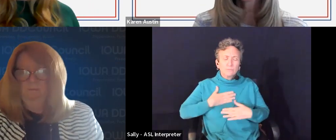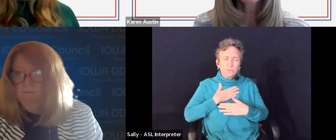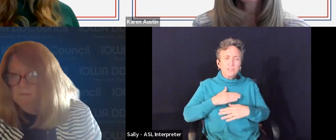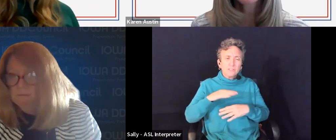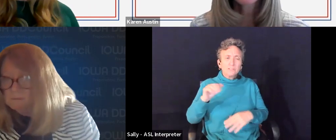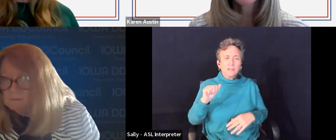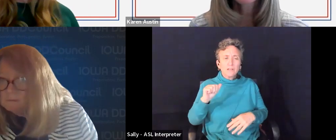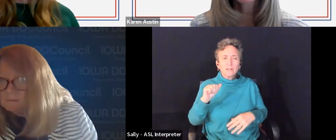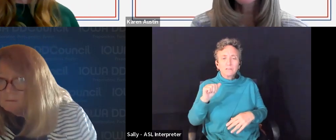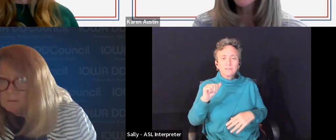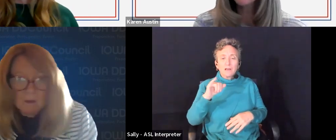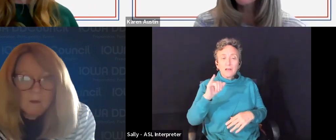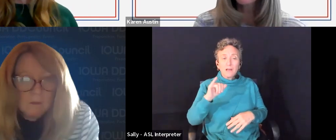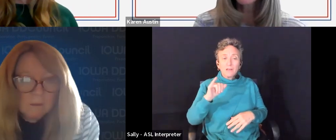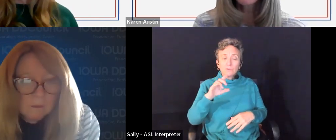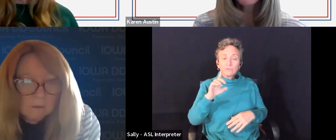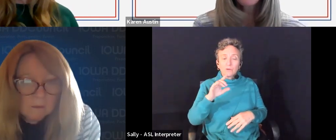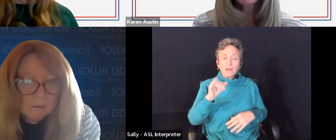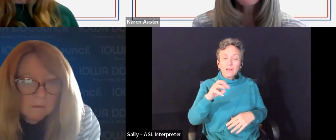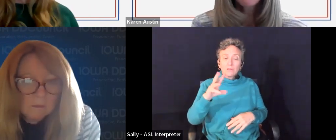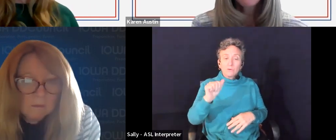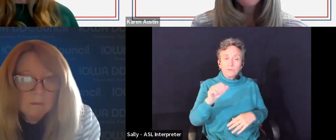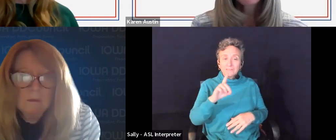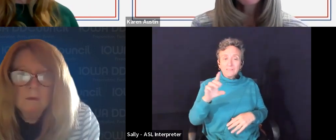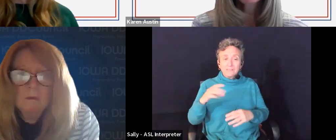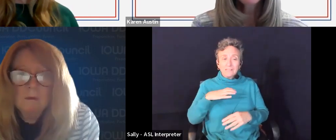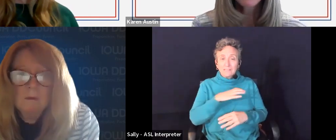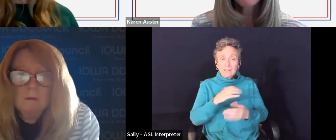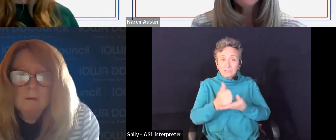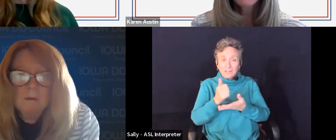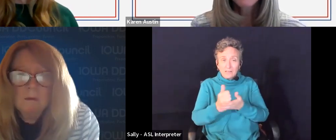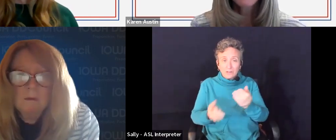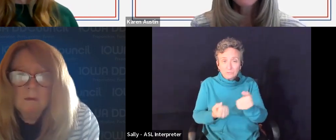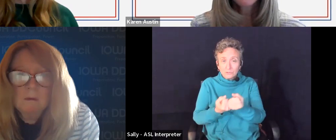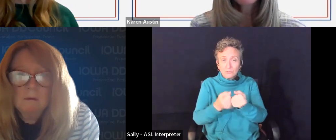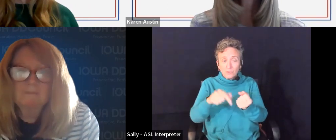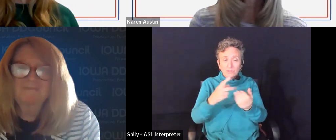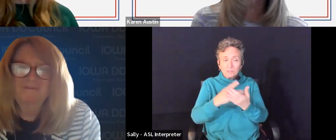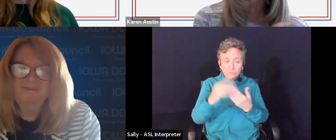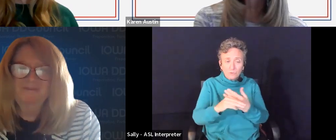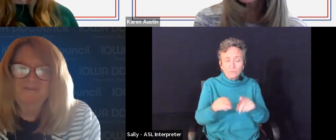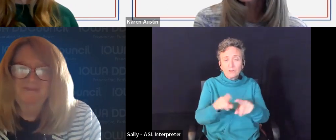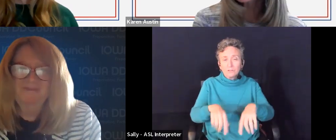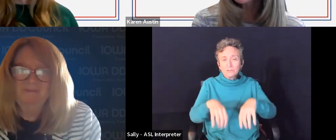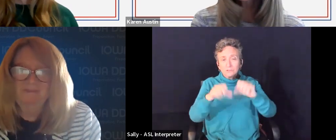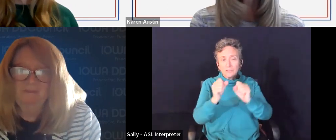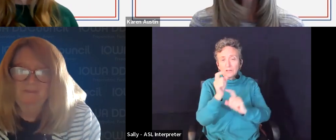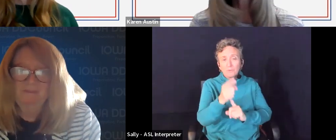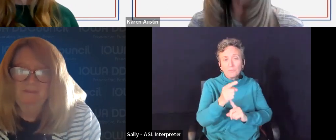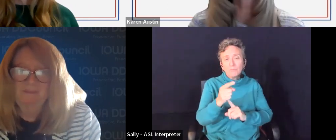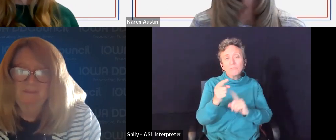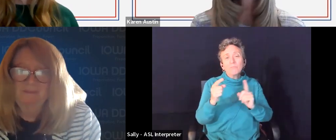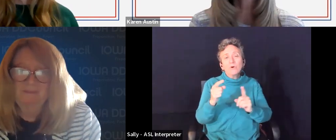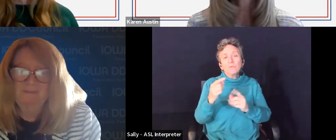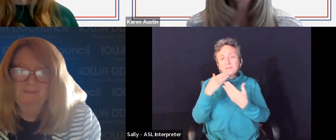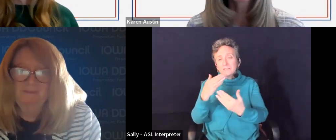Iowa DD Council does to help promote this program, and want to take a moment to thank, as Treasurer Smith started at the beginning